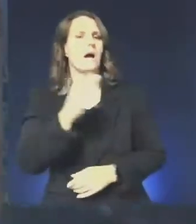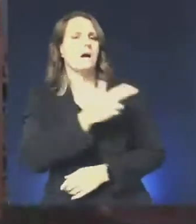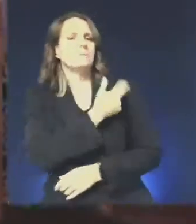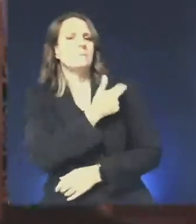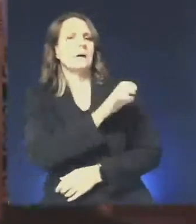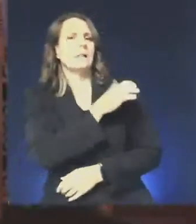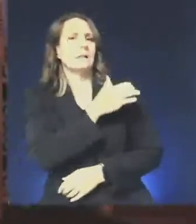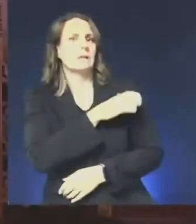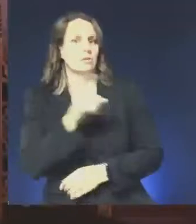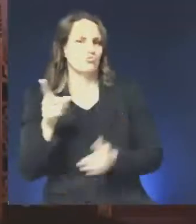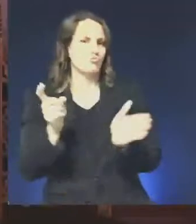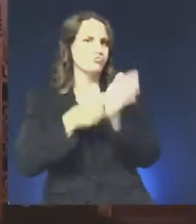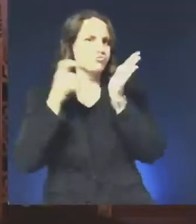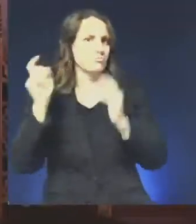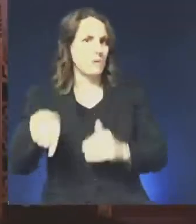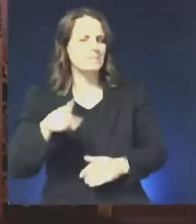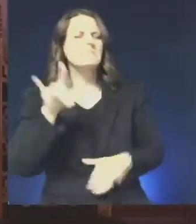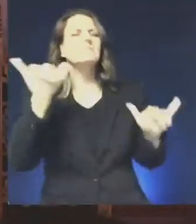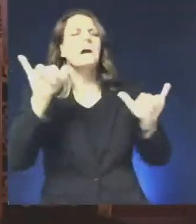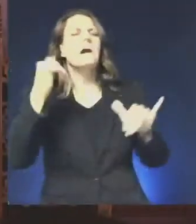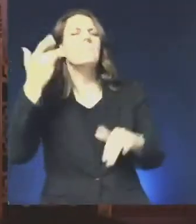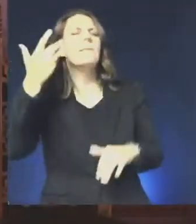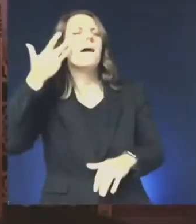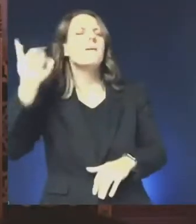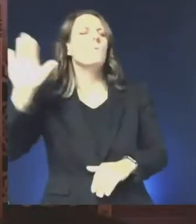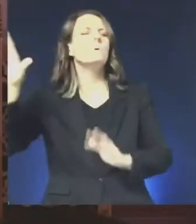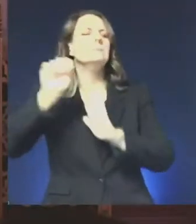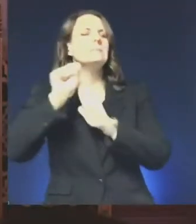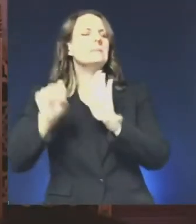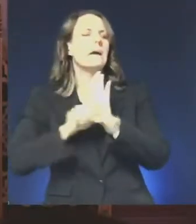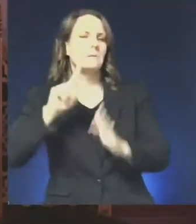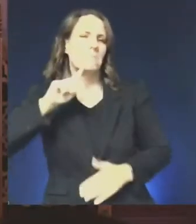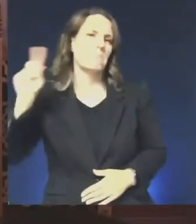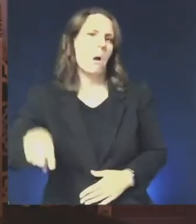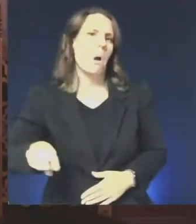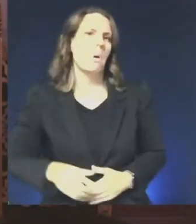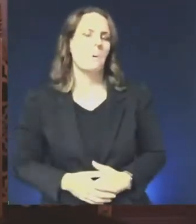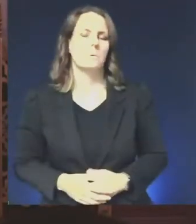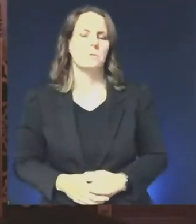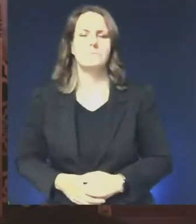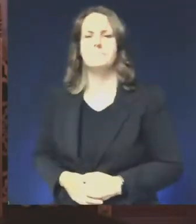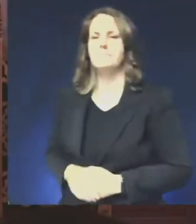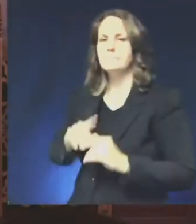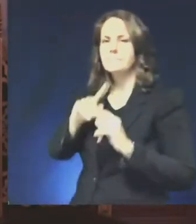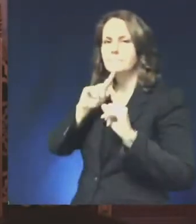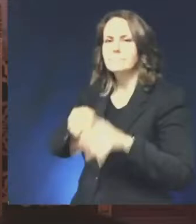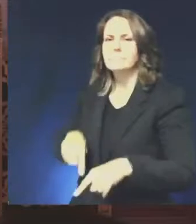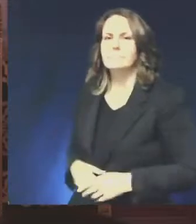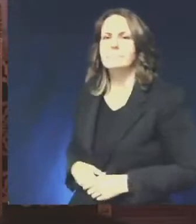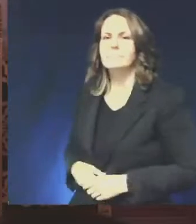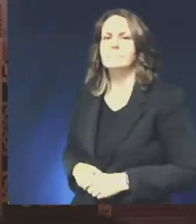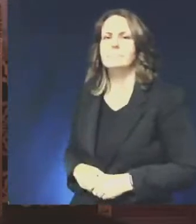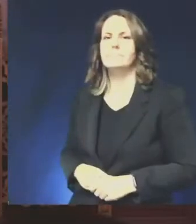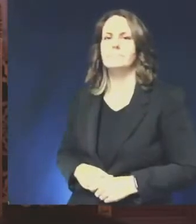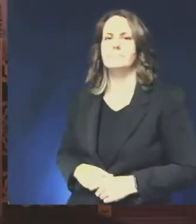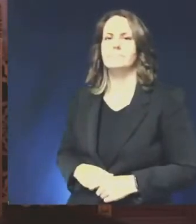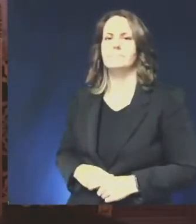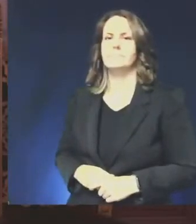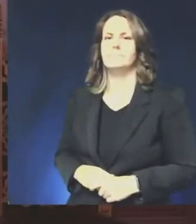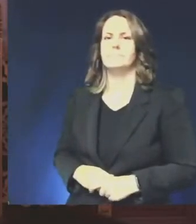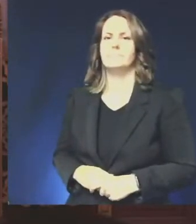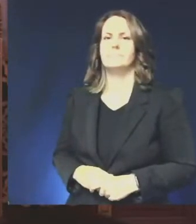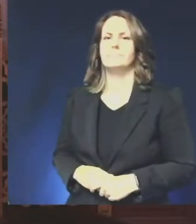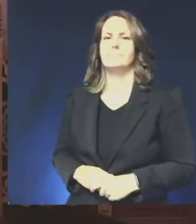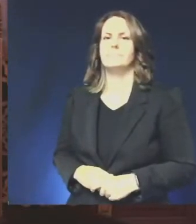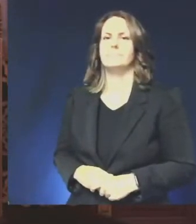in time, and it's playing out right in front of our eyes. Healthcare workers, healthcare institutions, as I